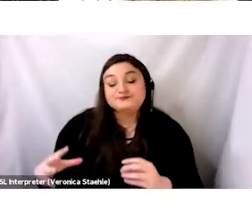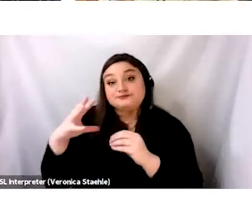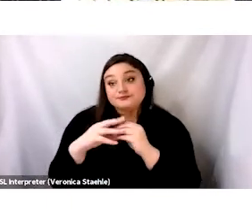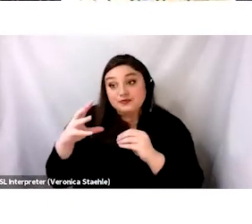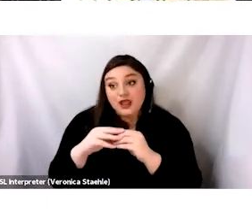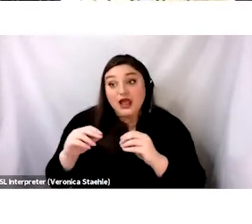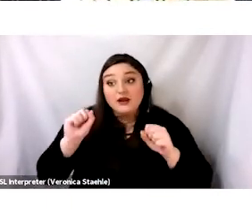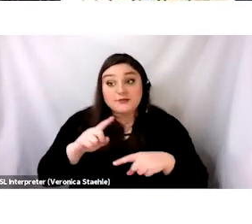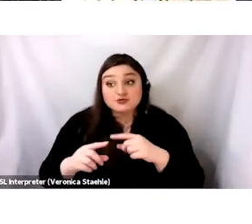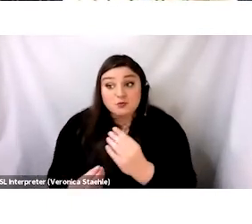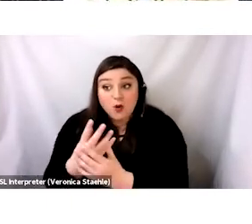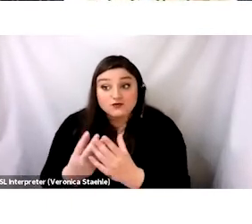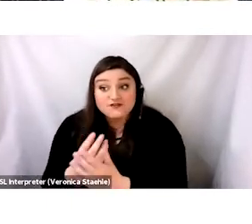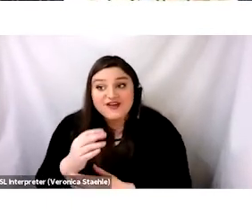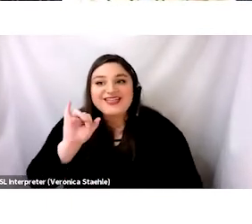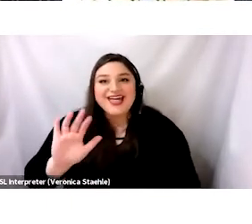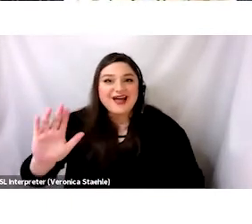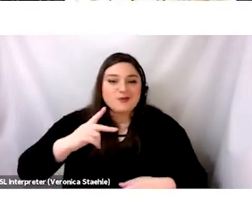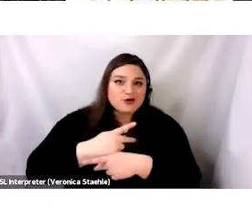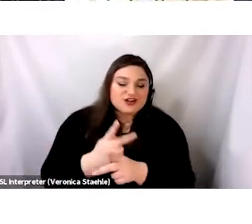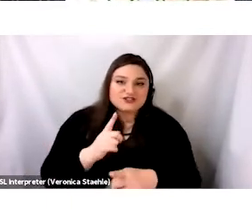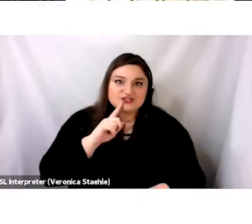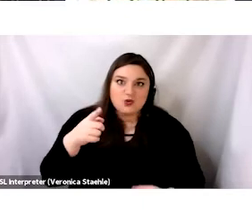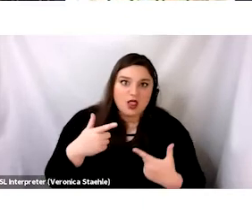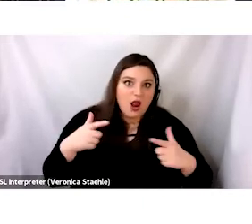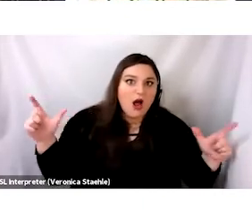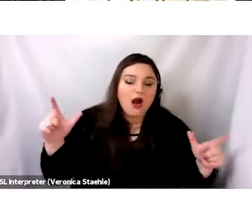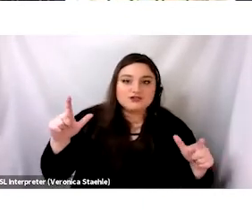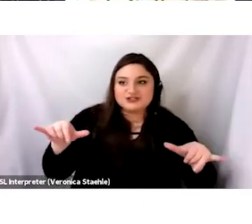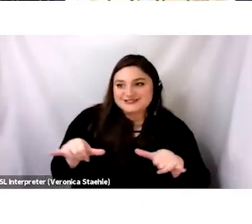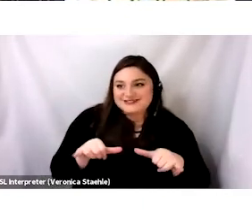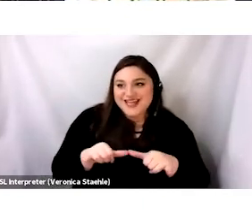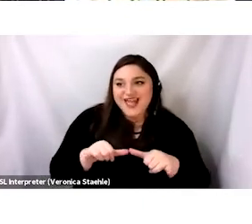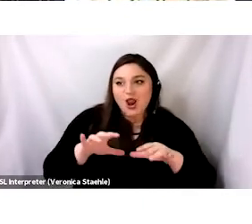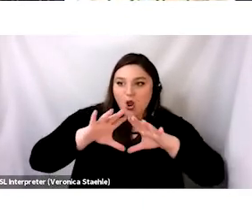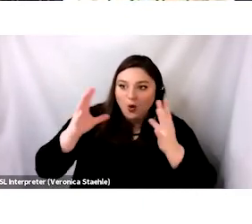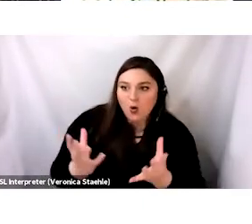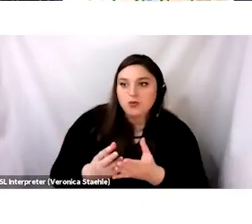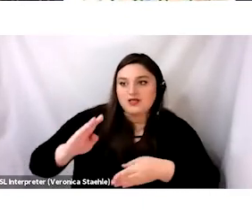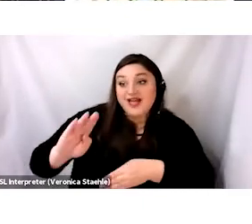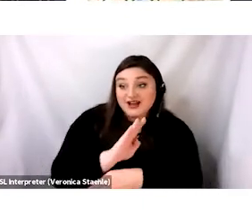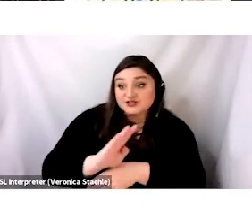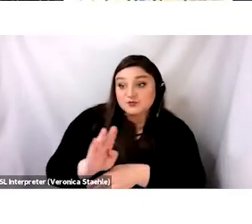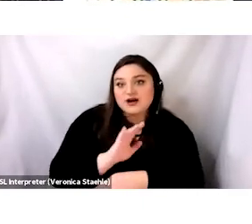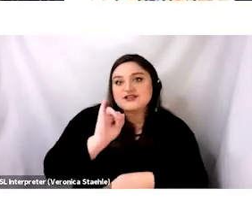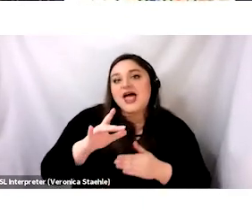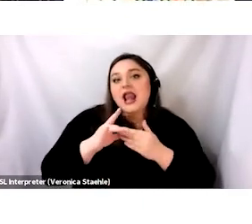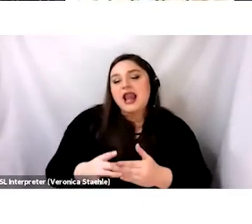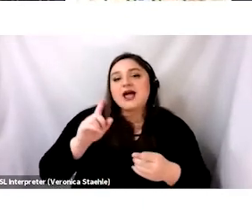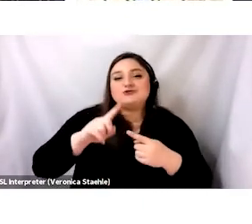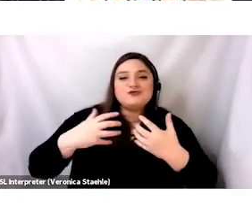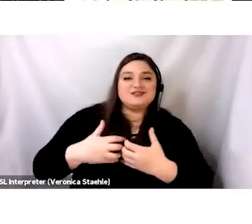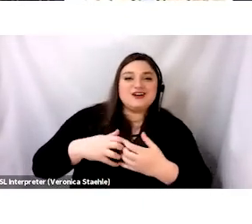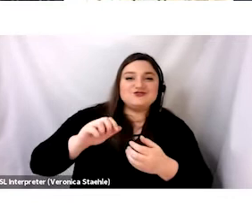and the production of it is now a large-scale global enterprise, and it's led to the Industrial Revolution and